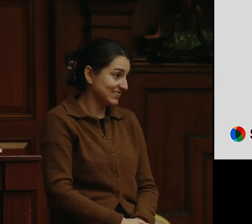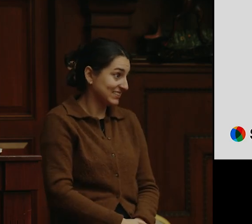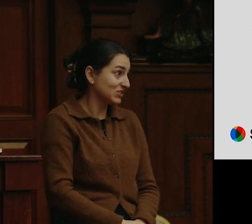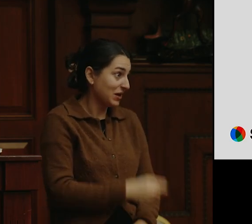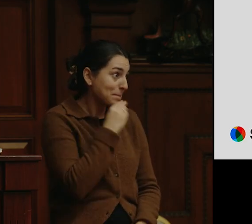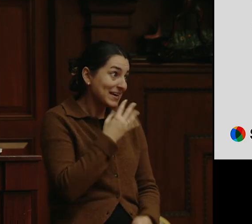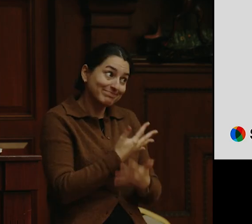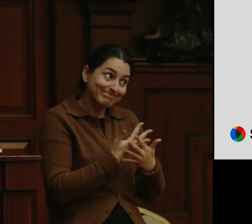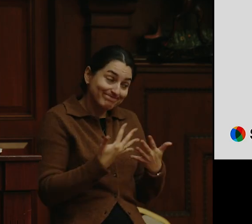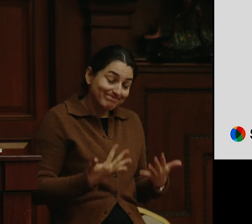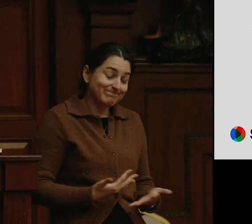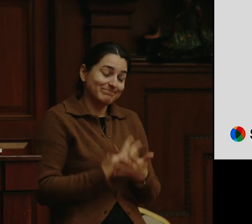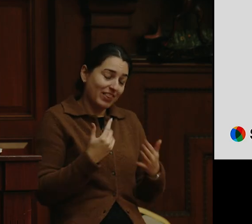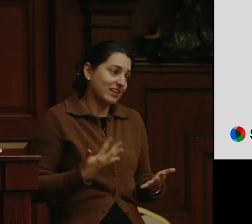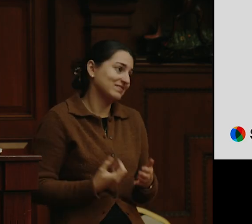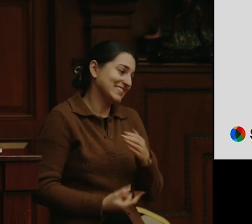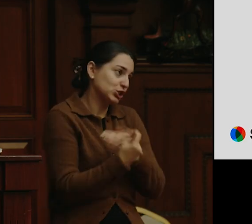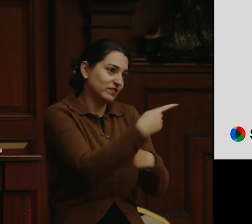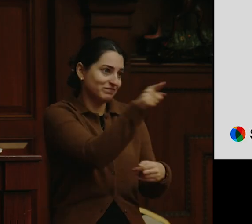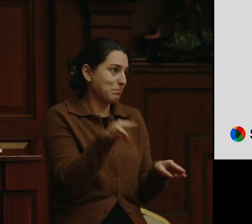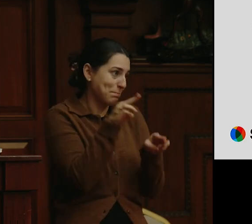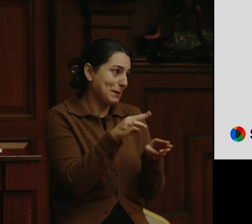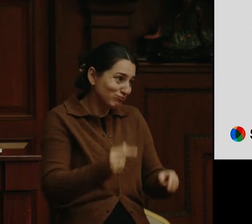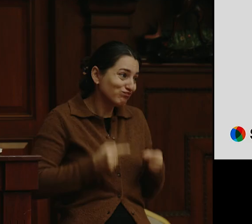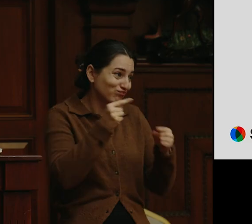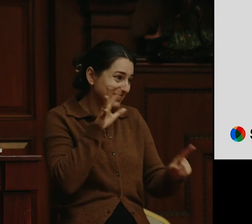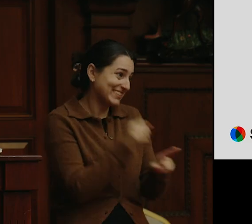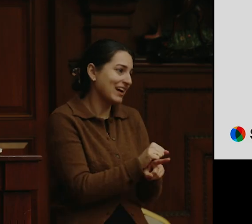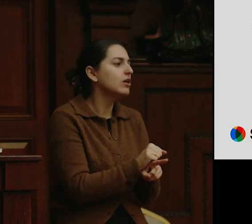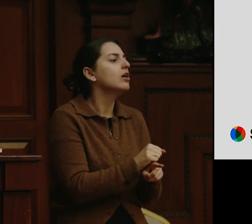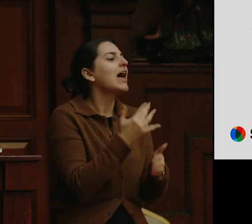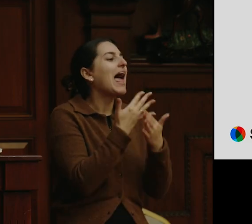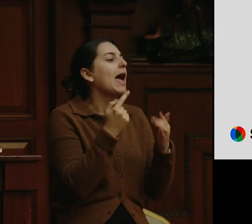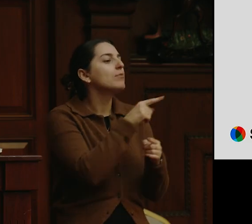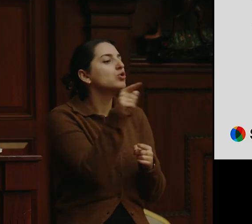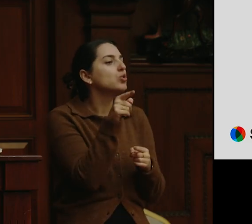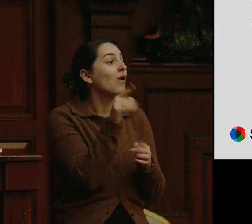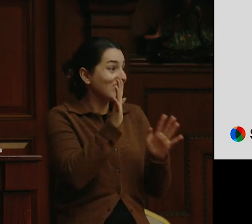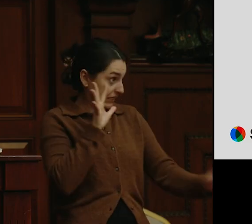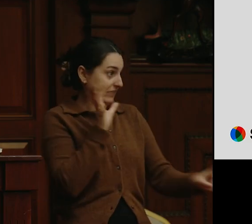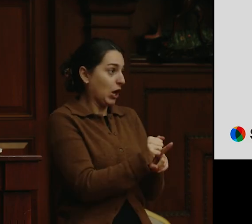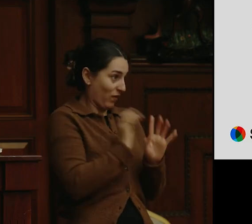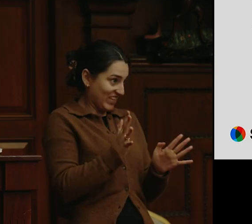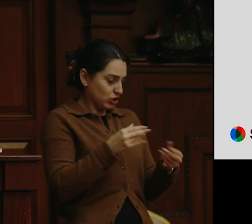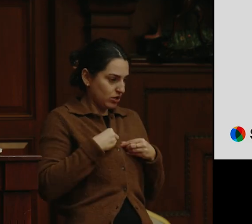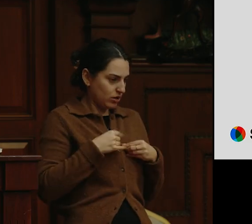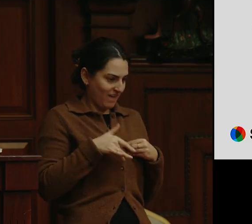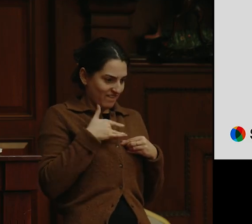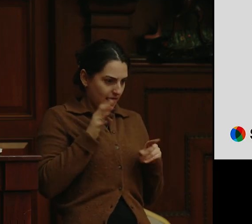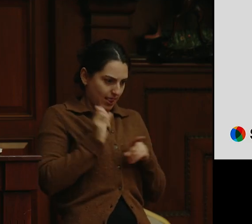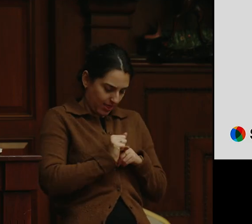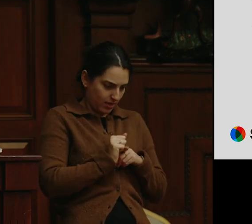clearly a huge, huge, huge issue. Then how many people, when you got your diagnosis, felt you got